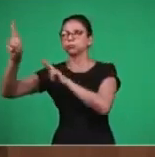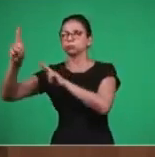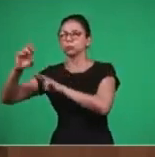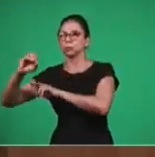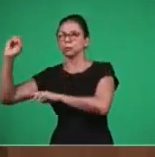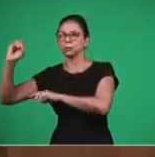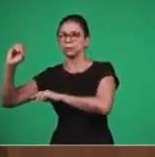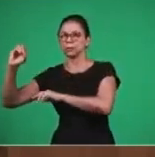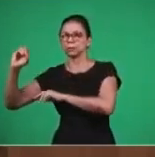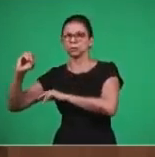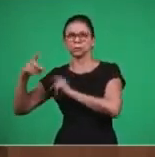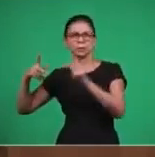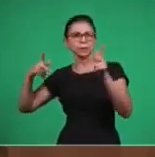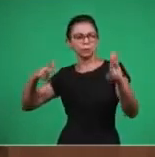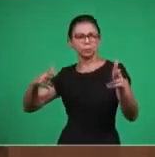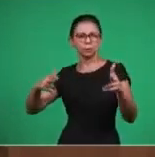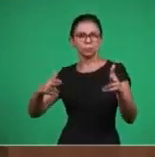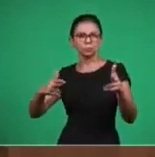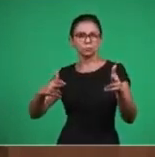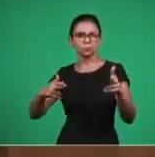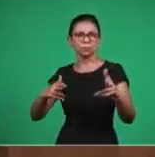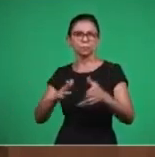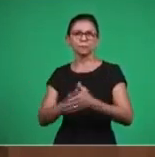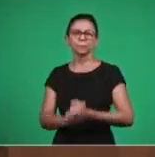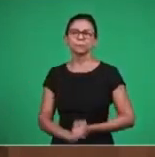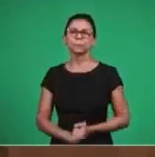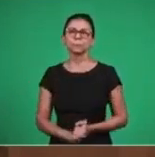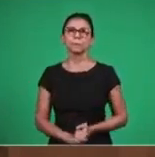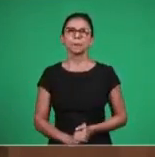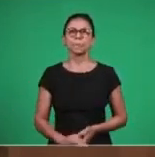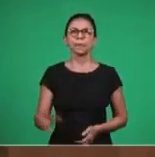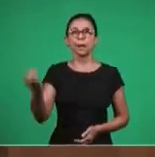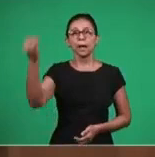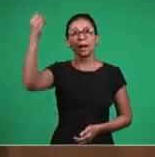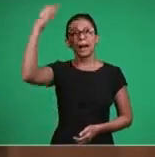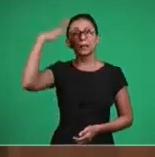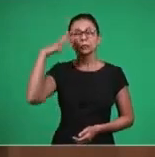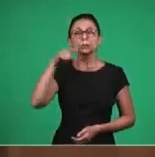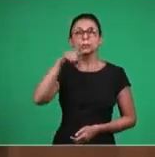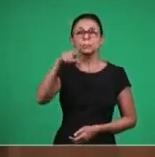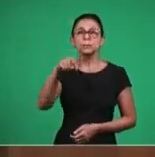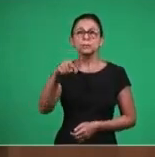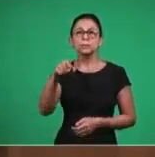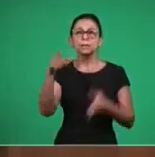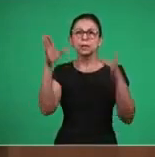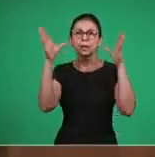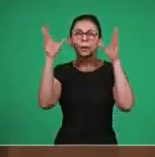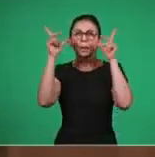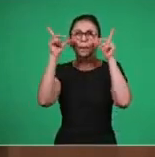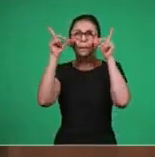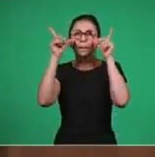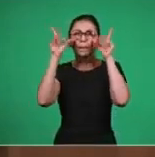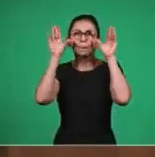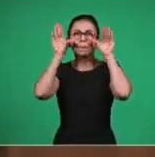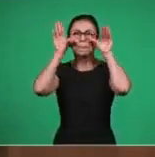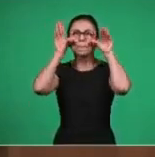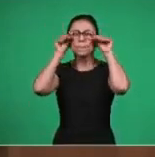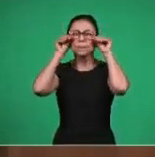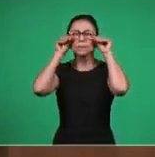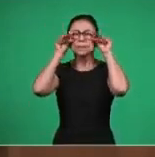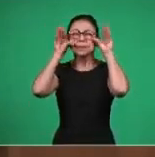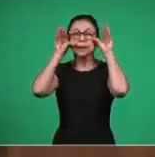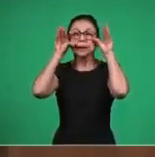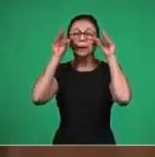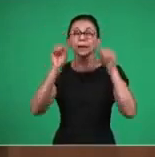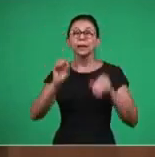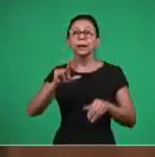place. But not only this, the light, when you blink your eyes, the light